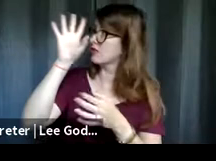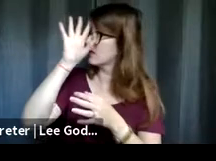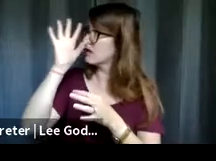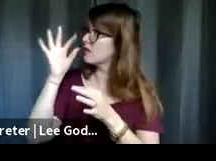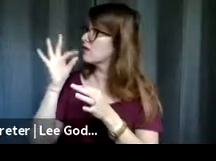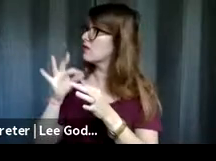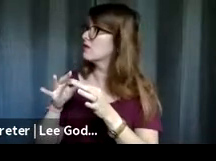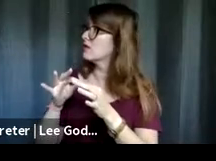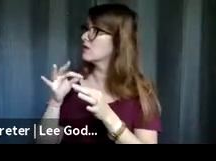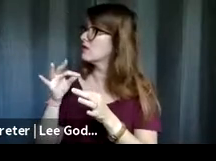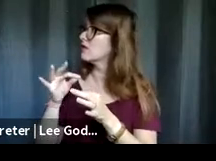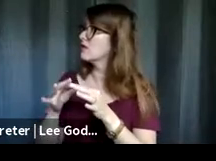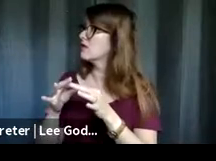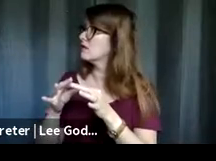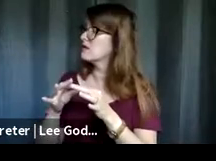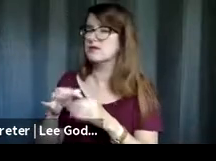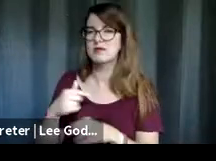is a faithful.